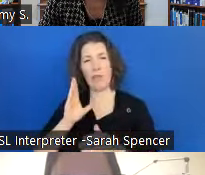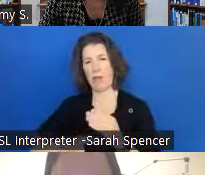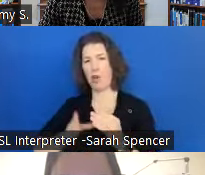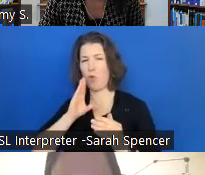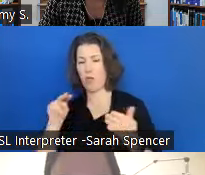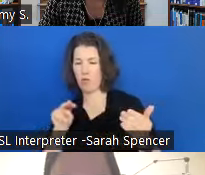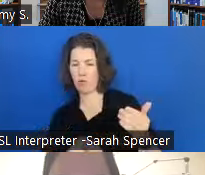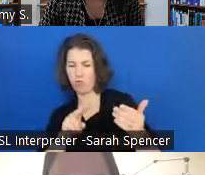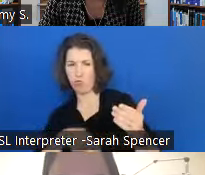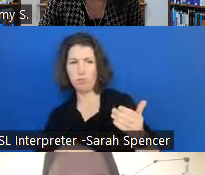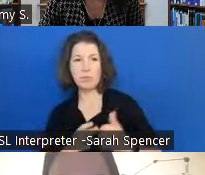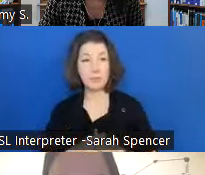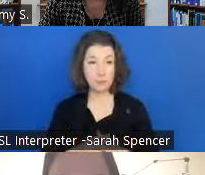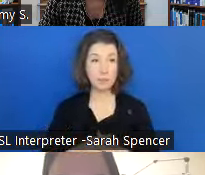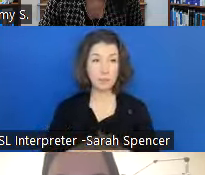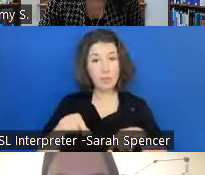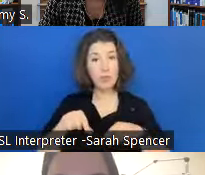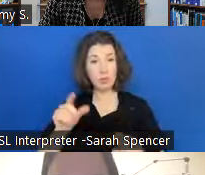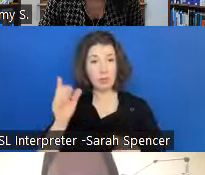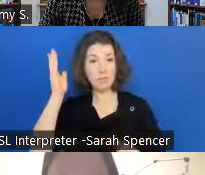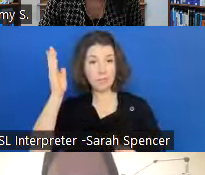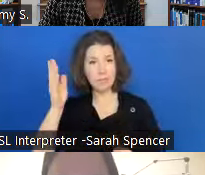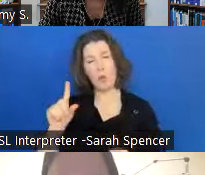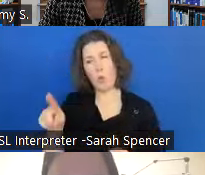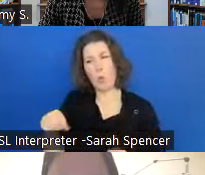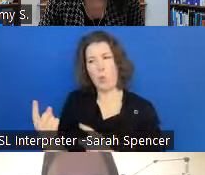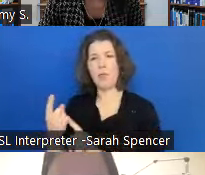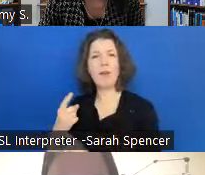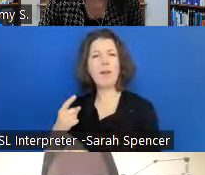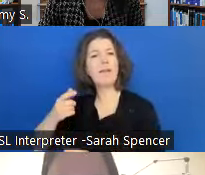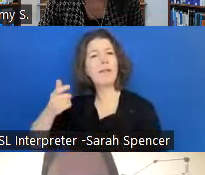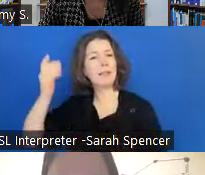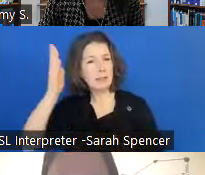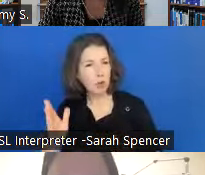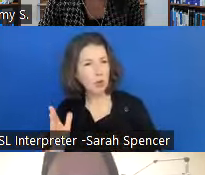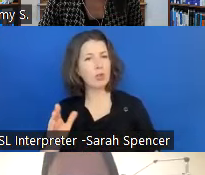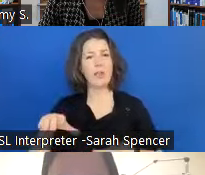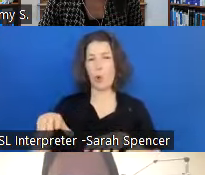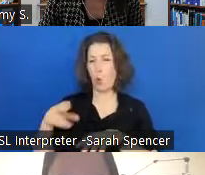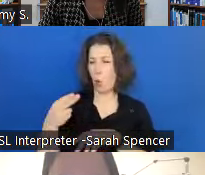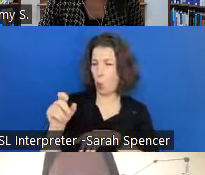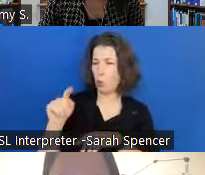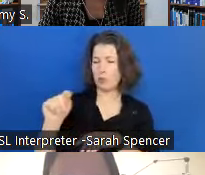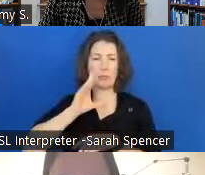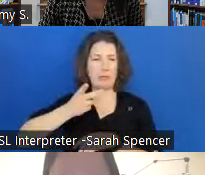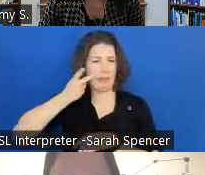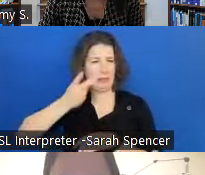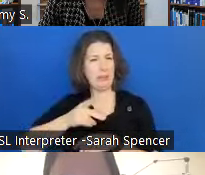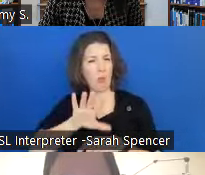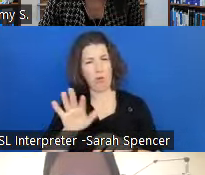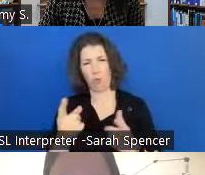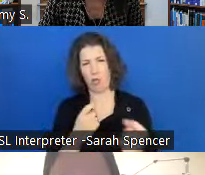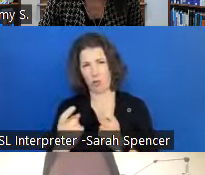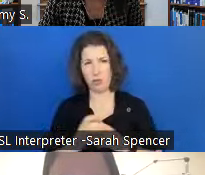our co-hosts, and guest speakers will see your questions. Please do not share any personal medical information or questions